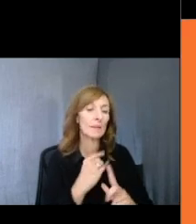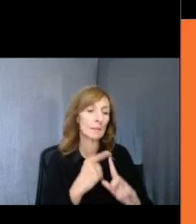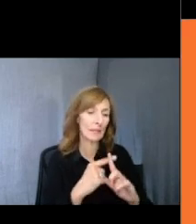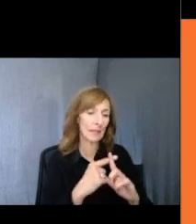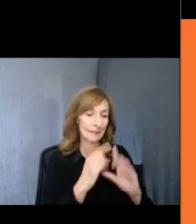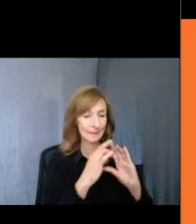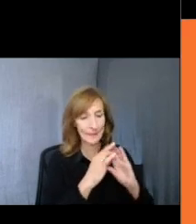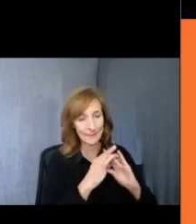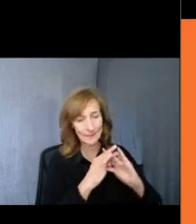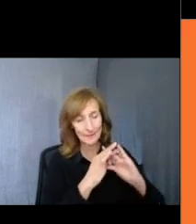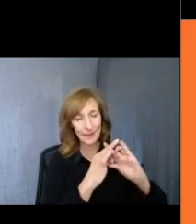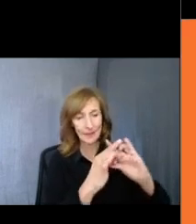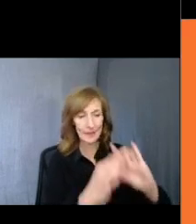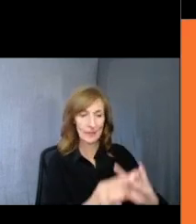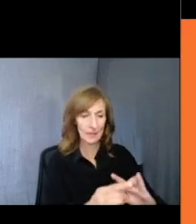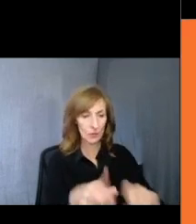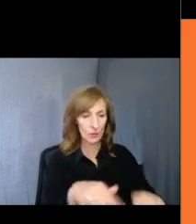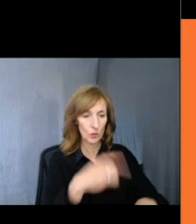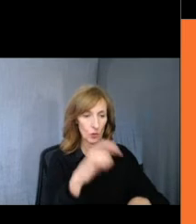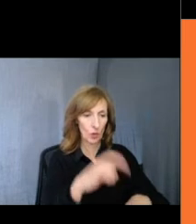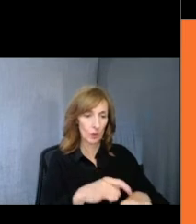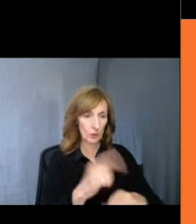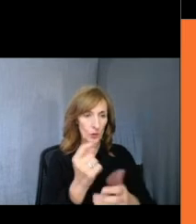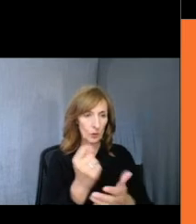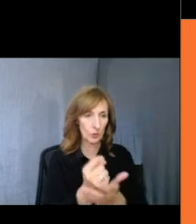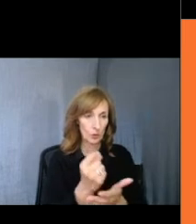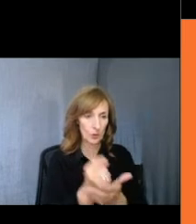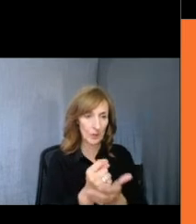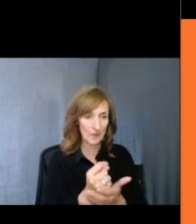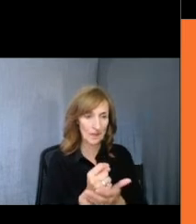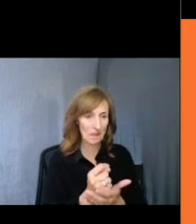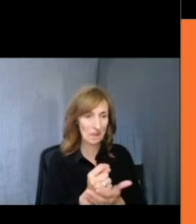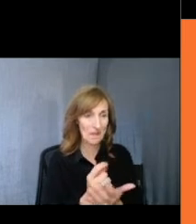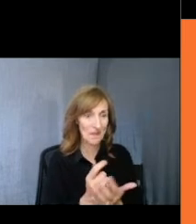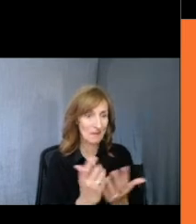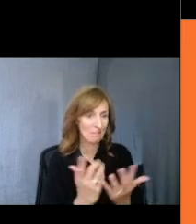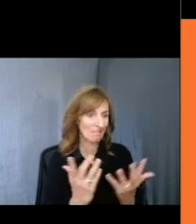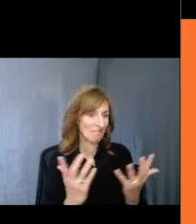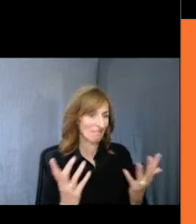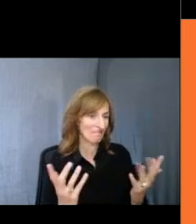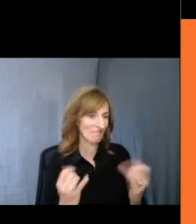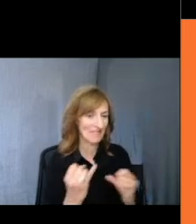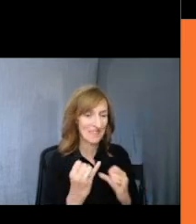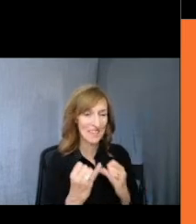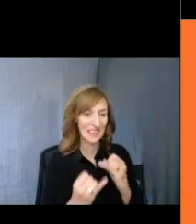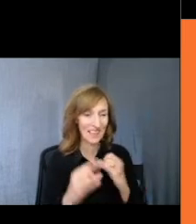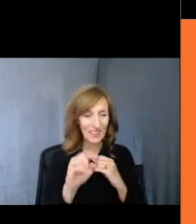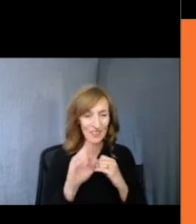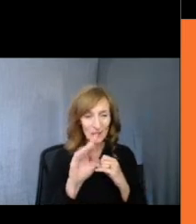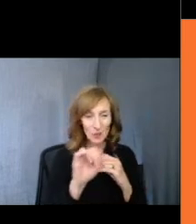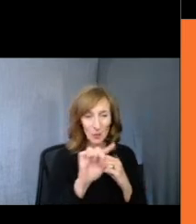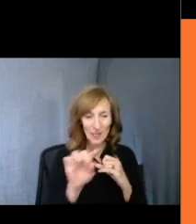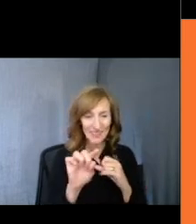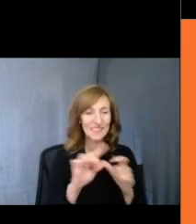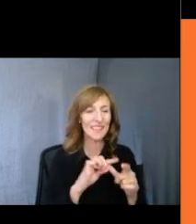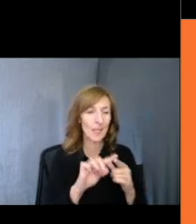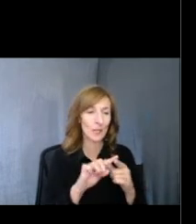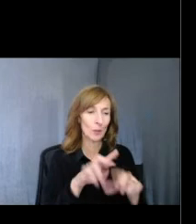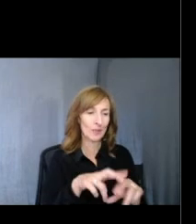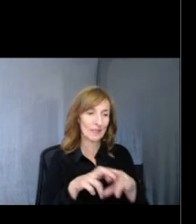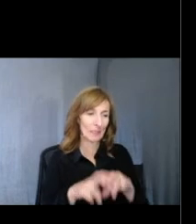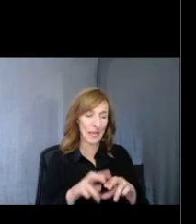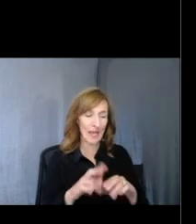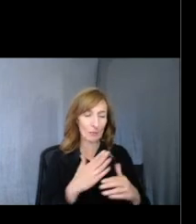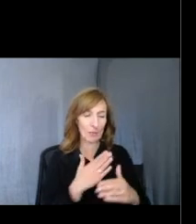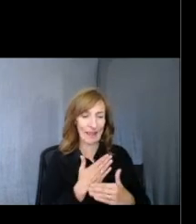So guess what? It's quiz time again. So we're going to launch our last quiz, and then I promise you can sit back and relax for a little bit.